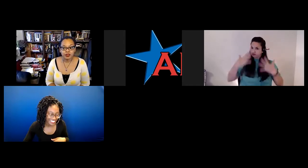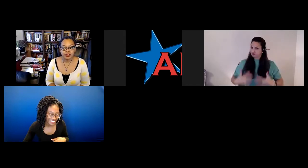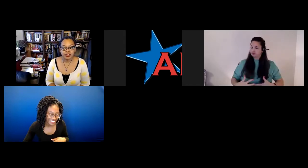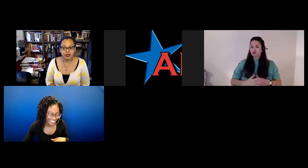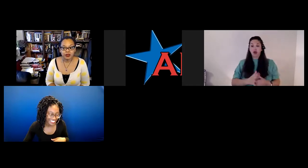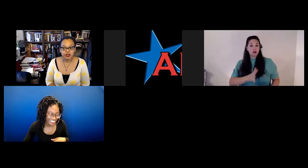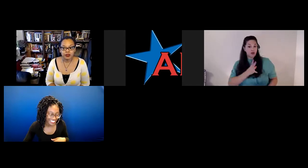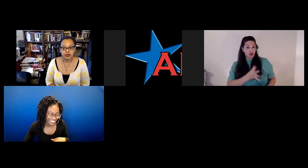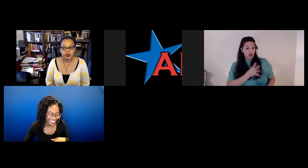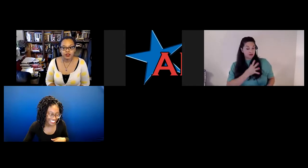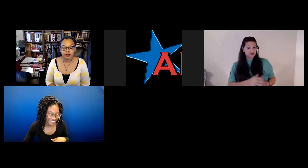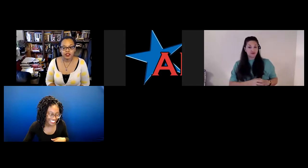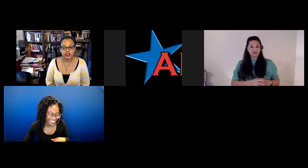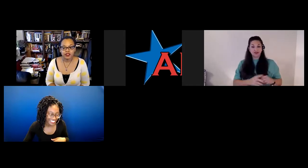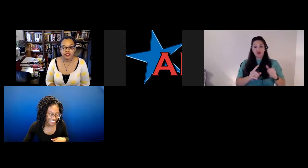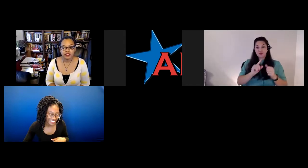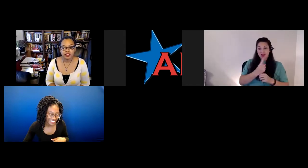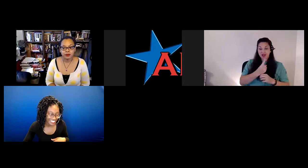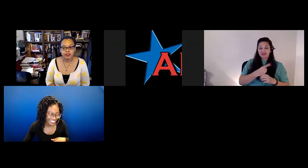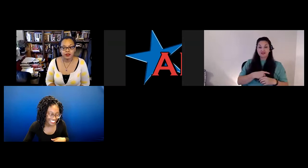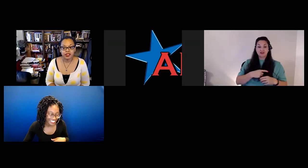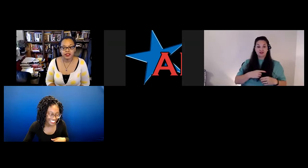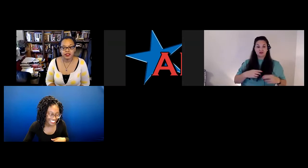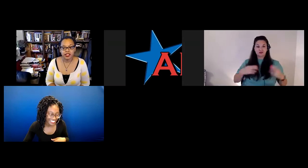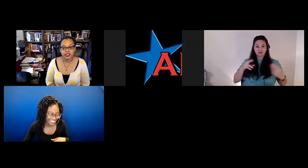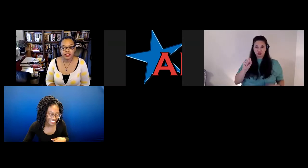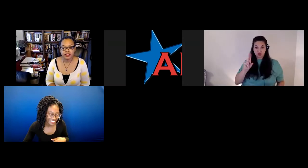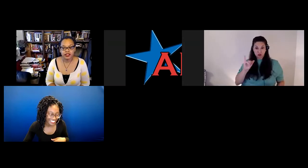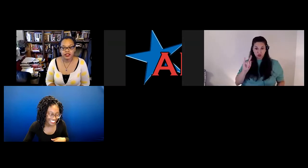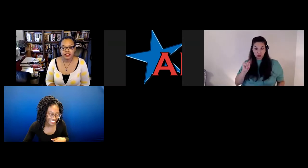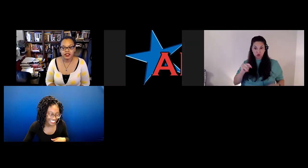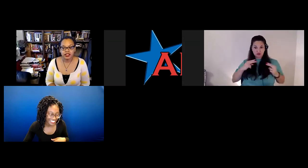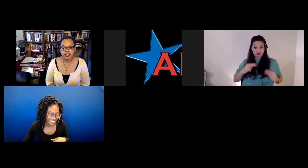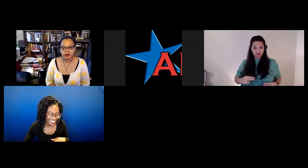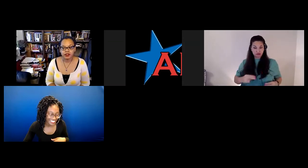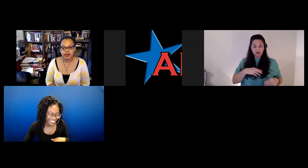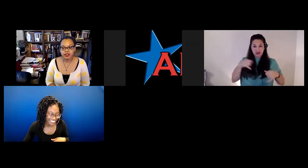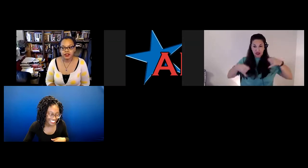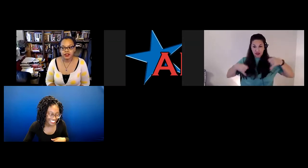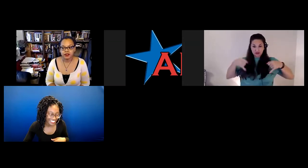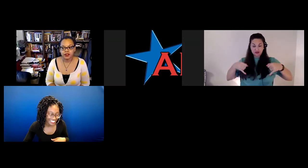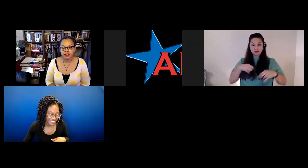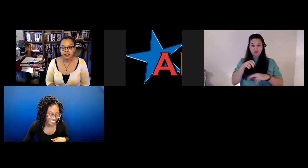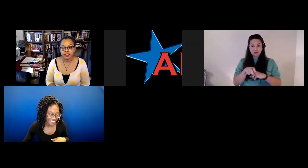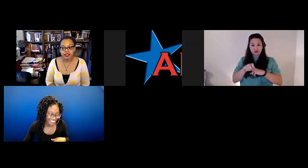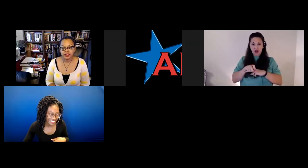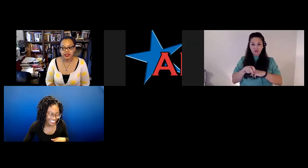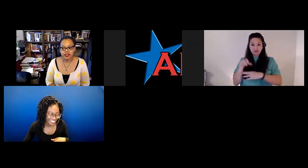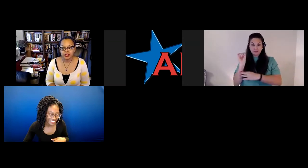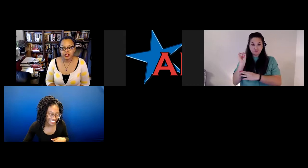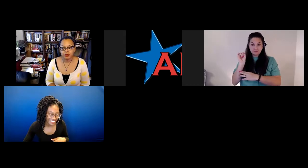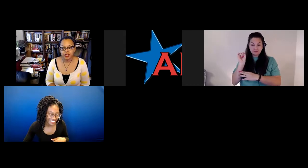suit and heels. Number two was good posture and a set up straight, integrity. Sitting up straight in front of a